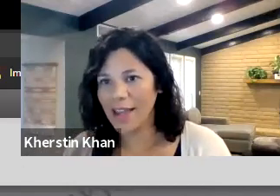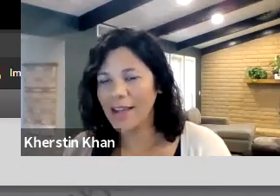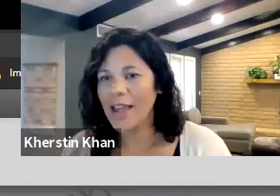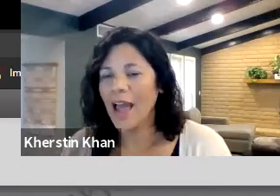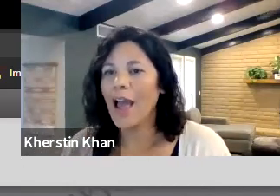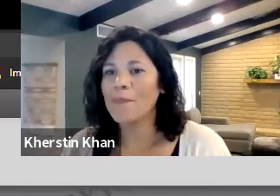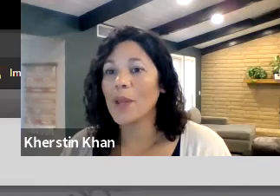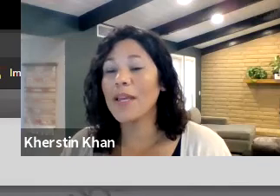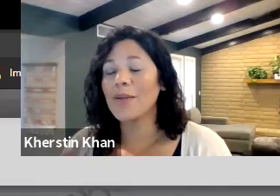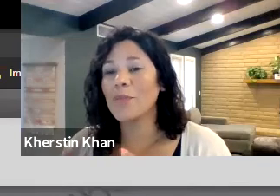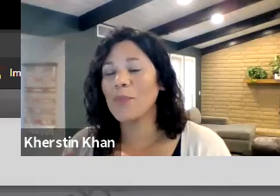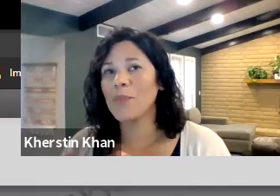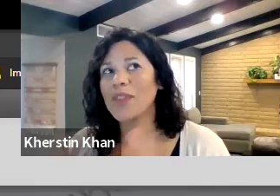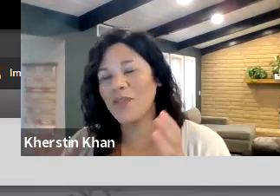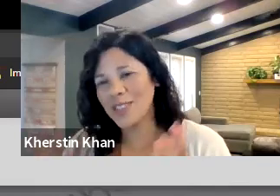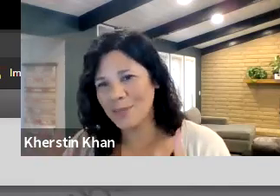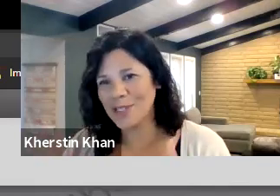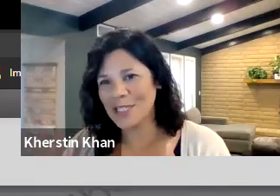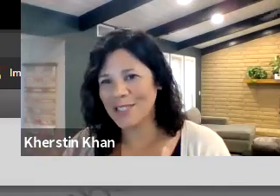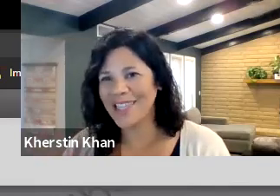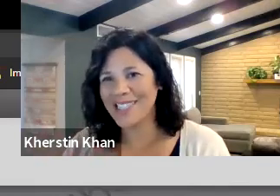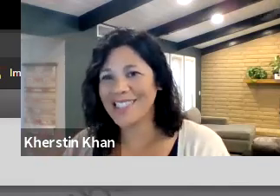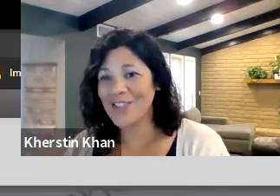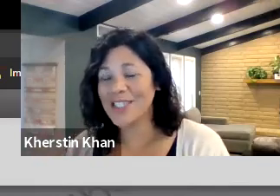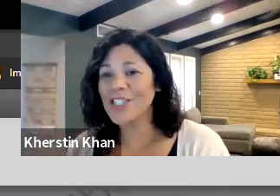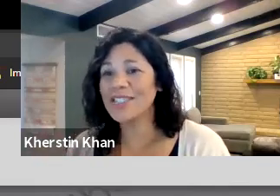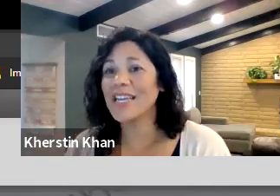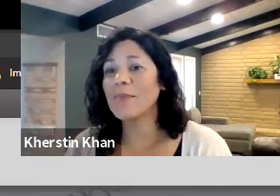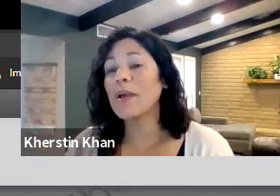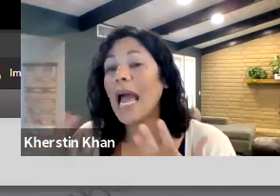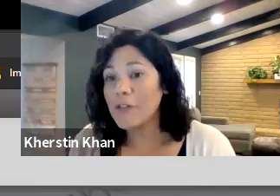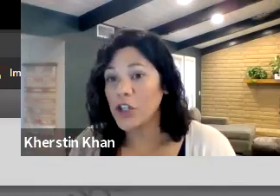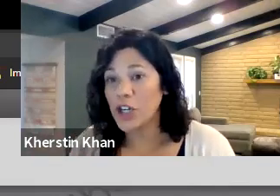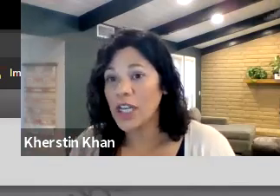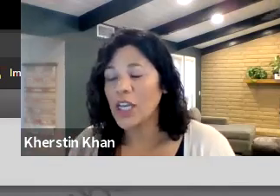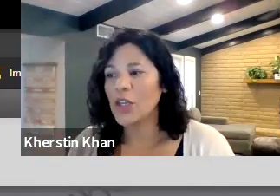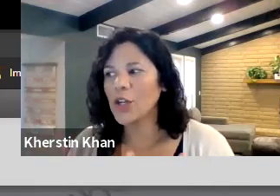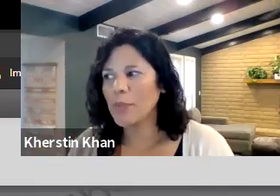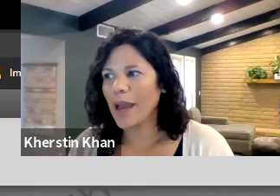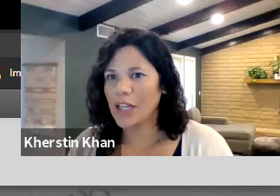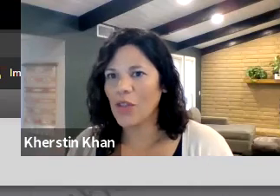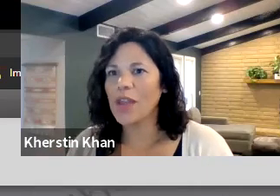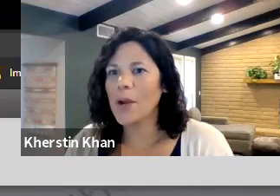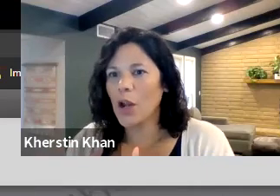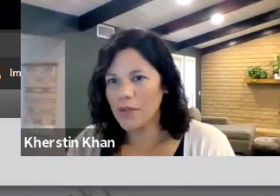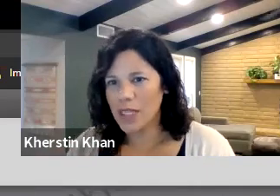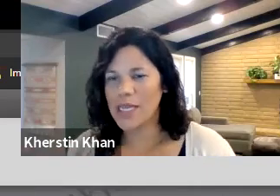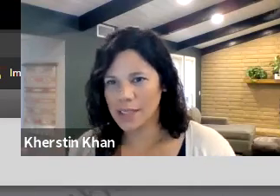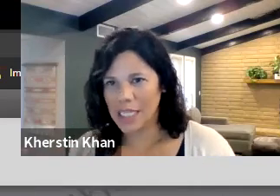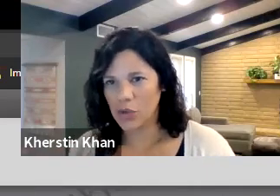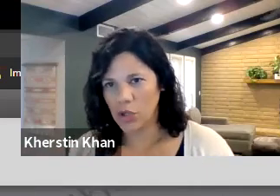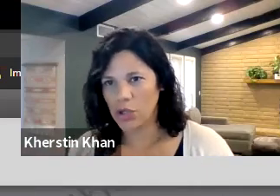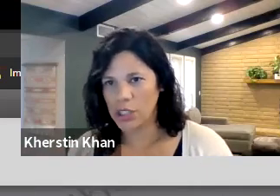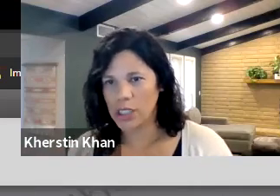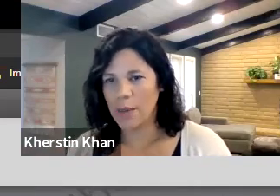of that. But the very same person who said that's in another session said, but after you look back and you think about all of the